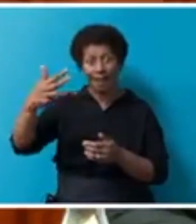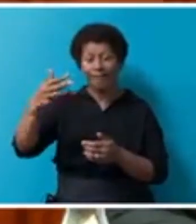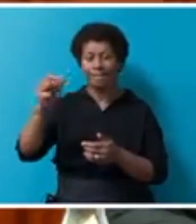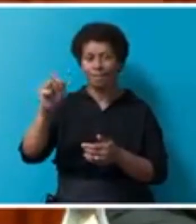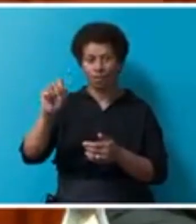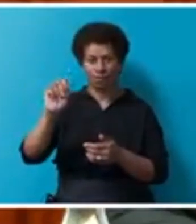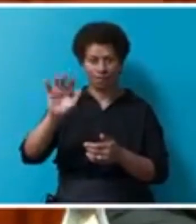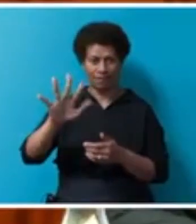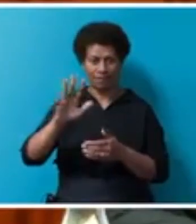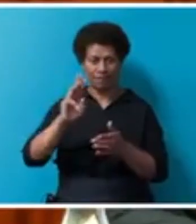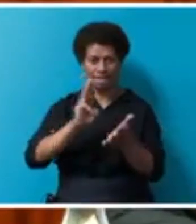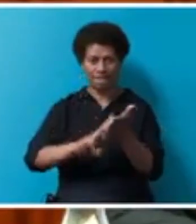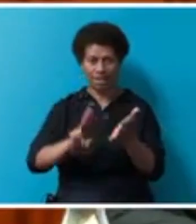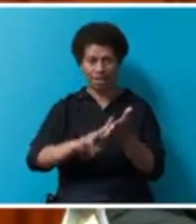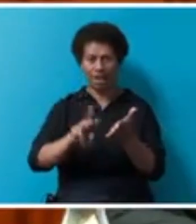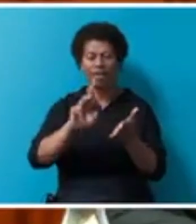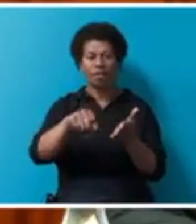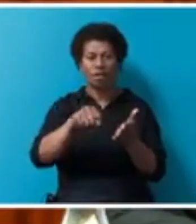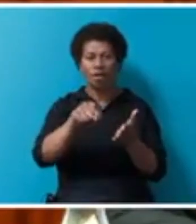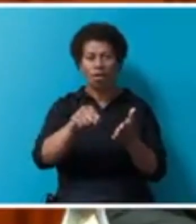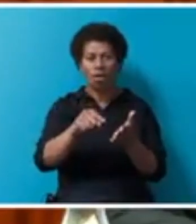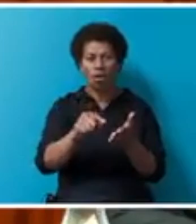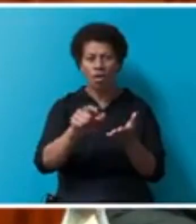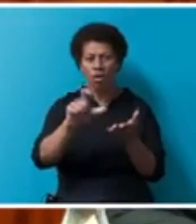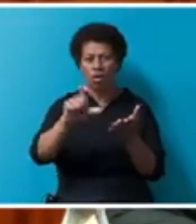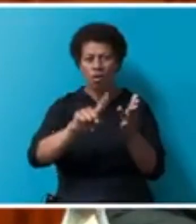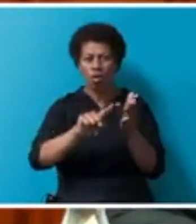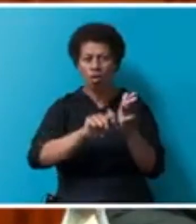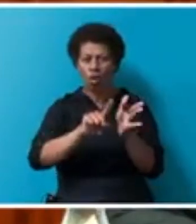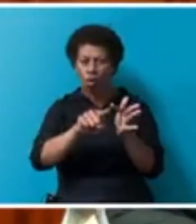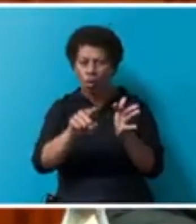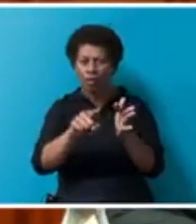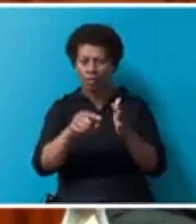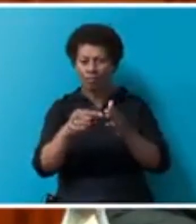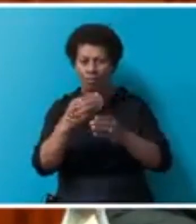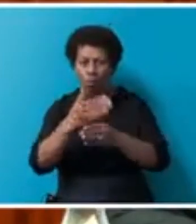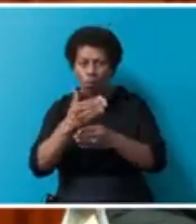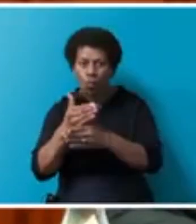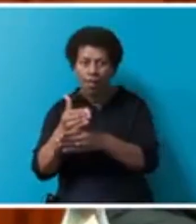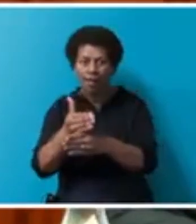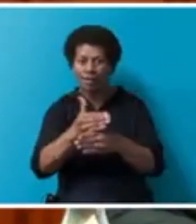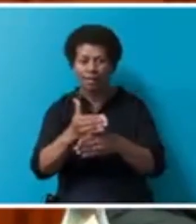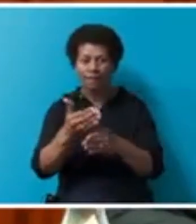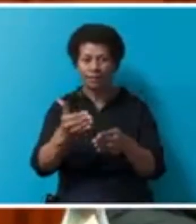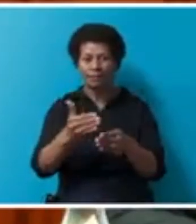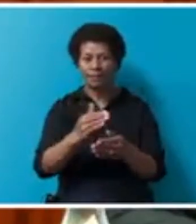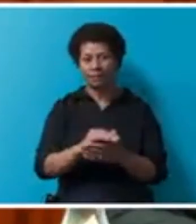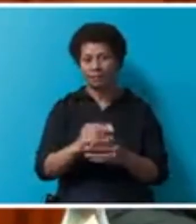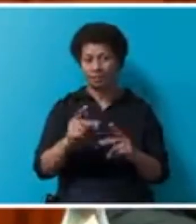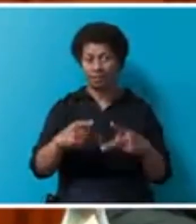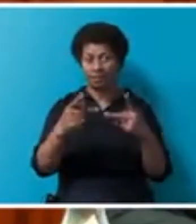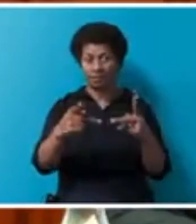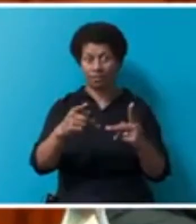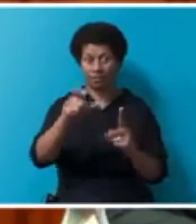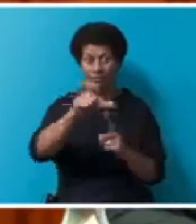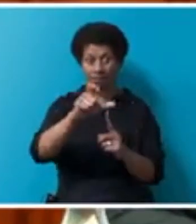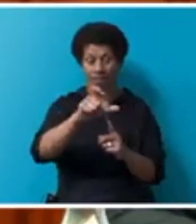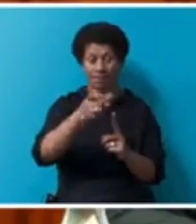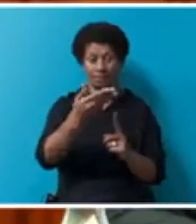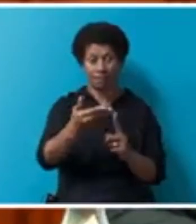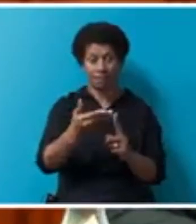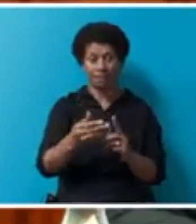to uphold its core functions and progress its strategic objectives. Although the provision for capital construction purchase is